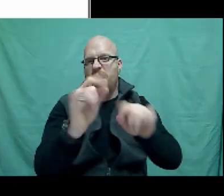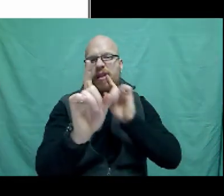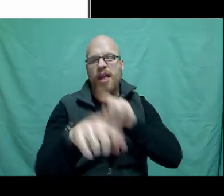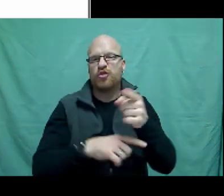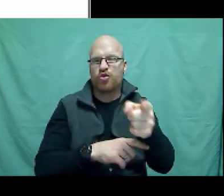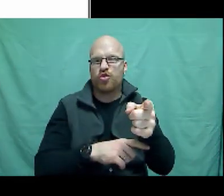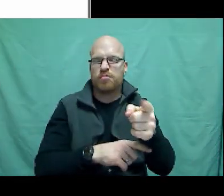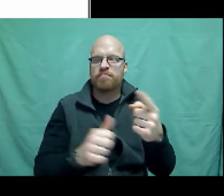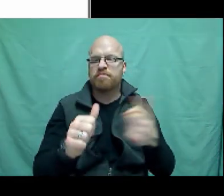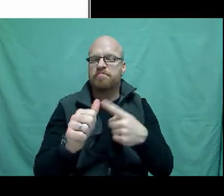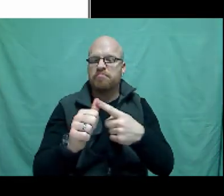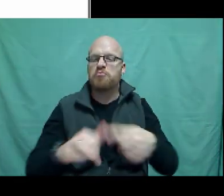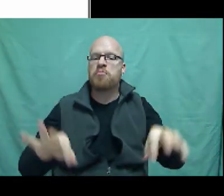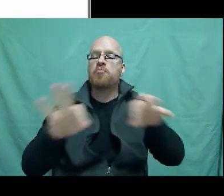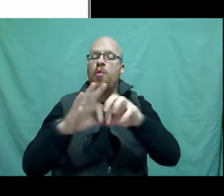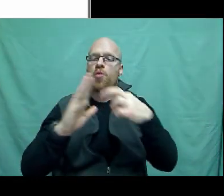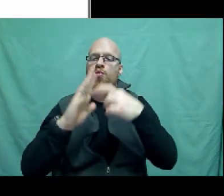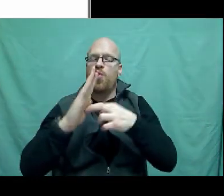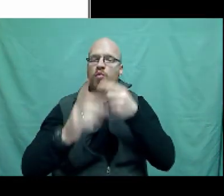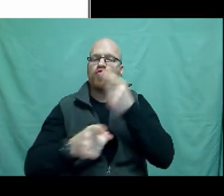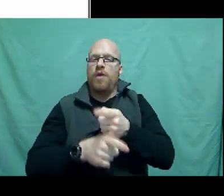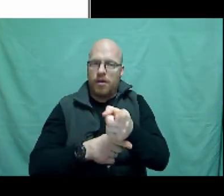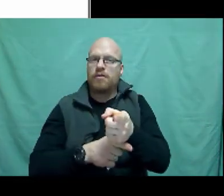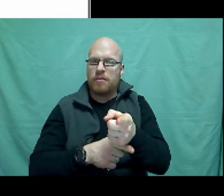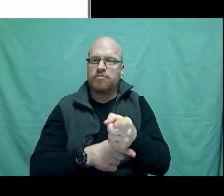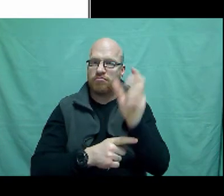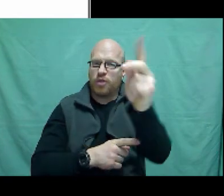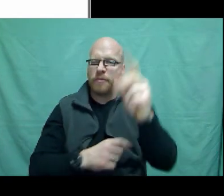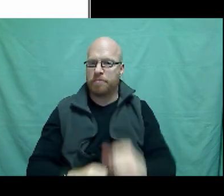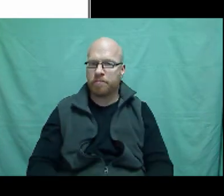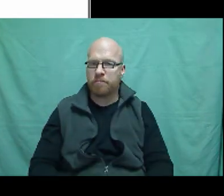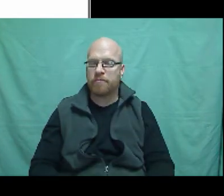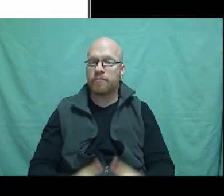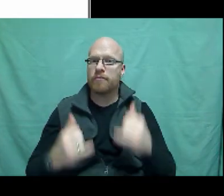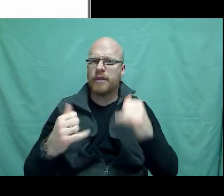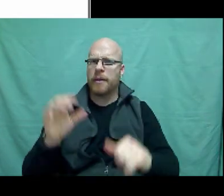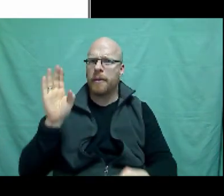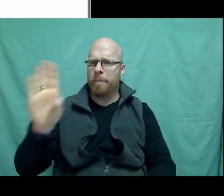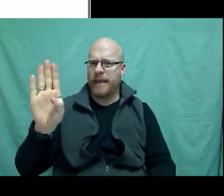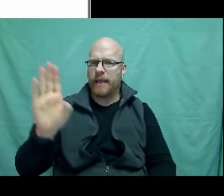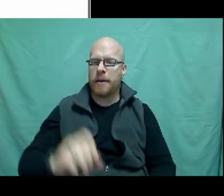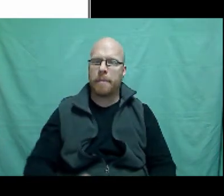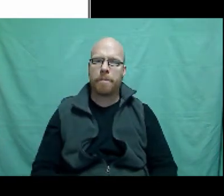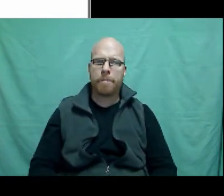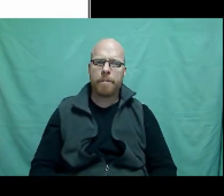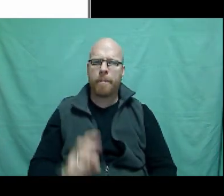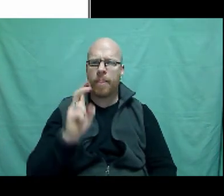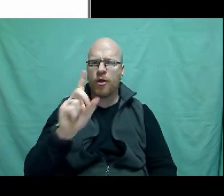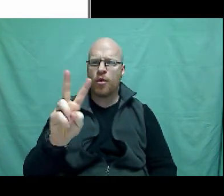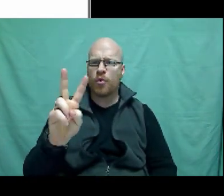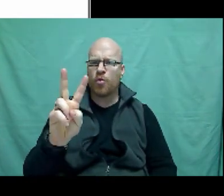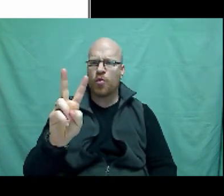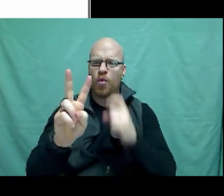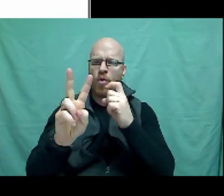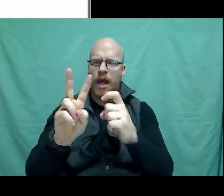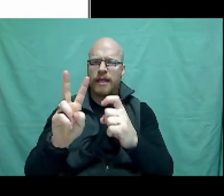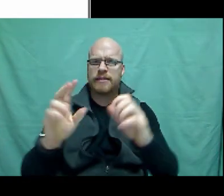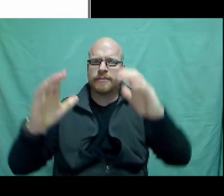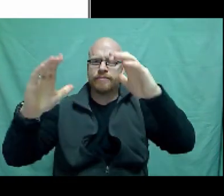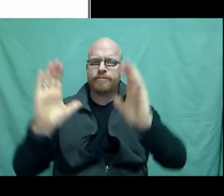And that's our final answer. The important is that we apply the rule correctly. Let's look at example